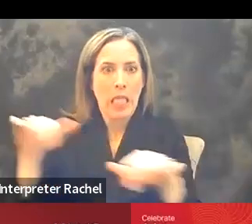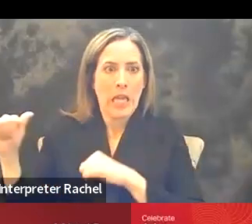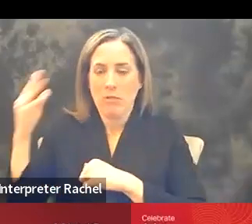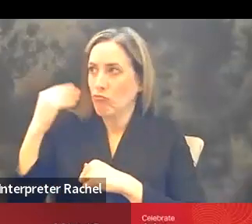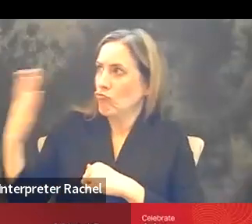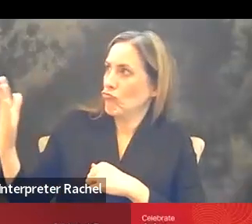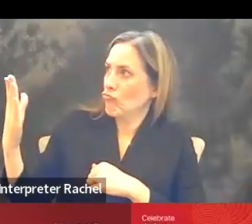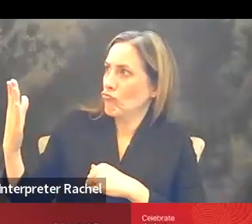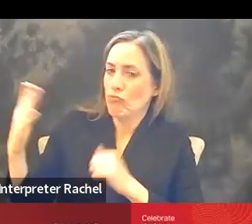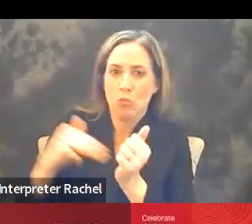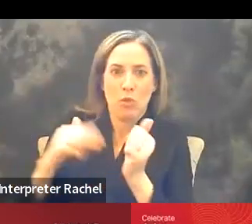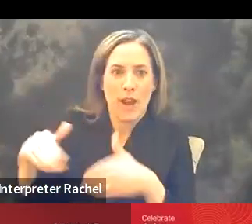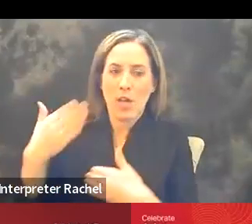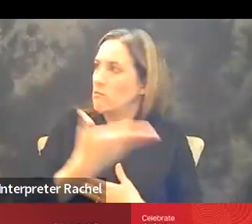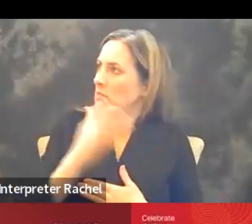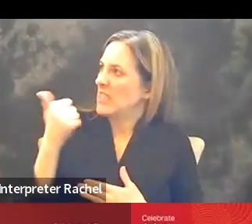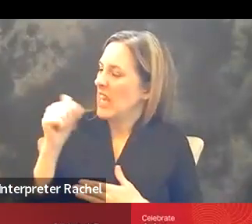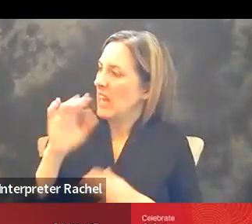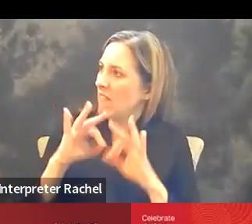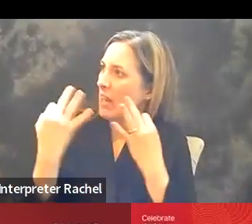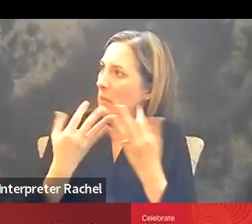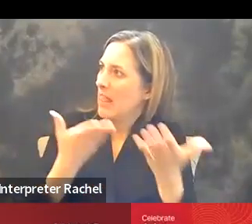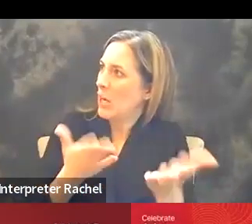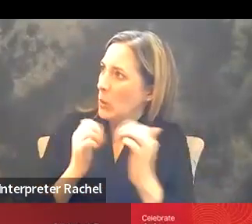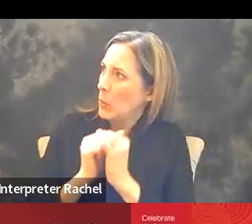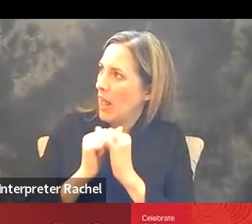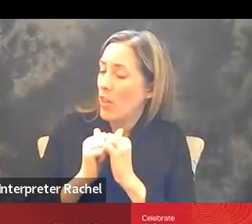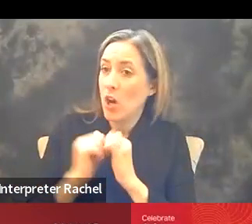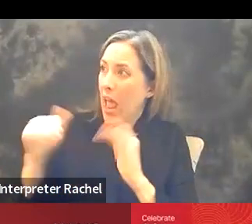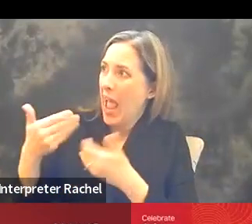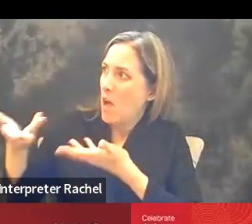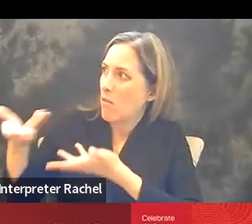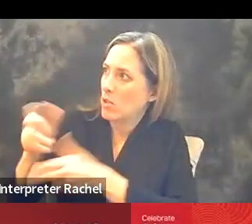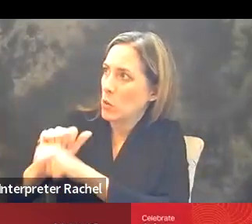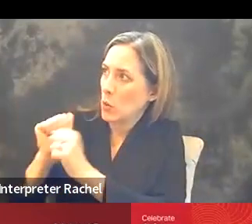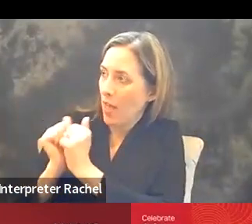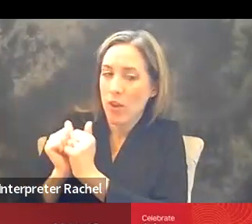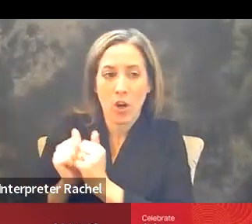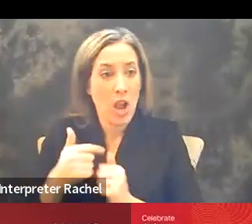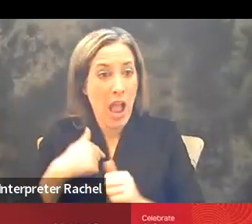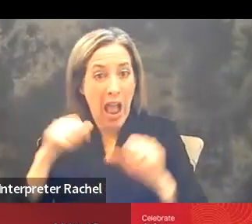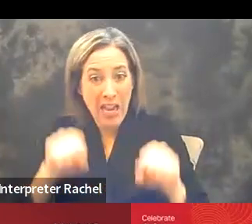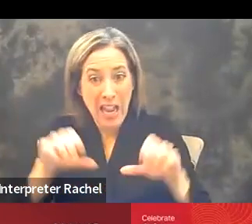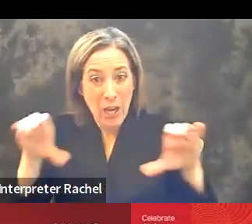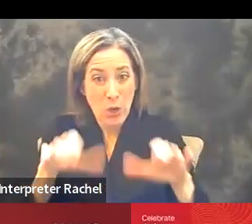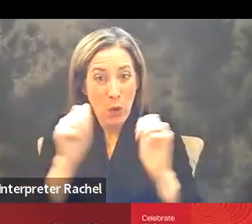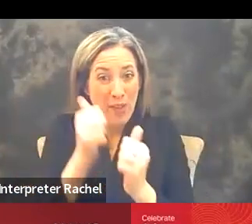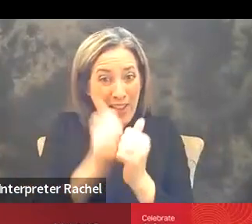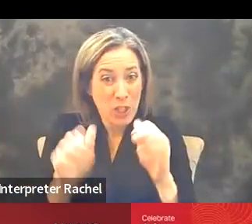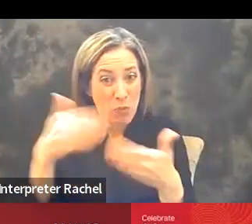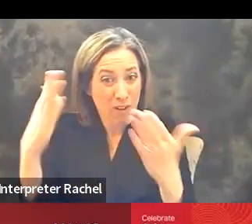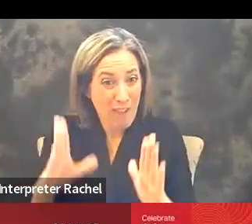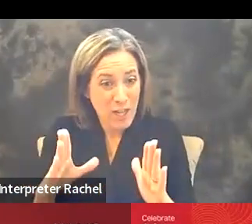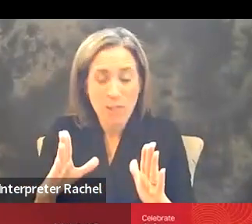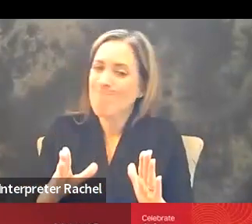10 family members in the room. How are we going to do this? And that's sort of the partnership. Can I do it with every provider I work with? I can't say